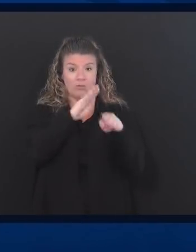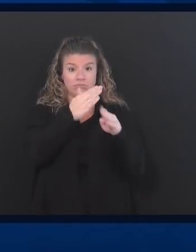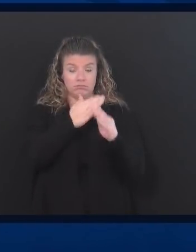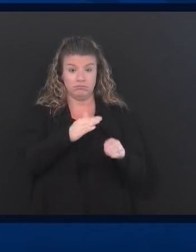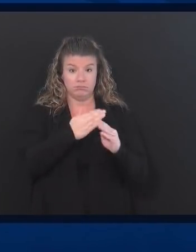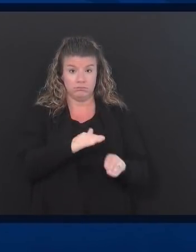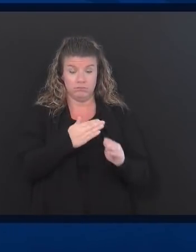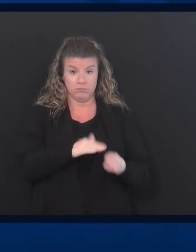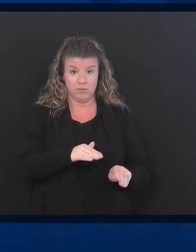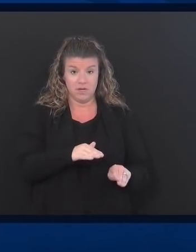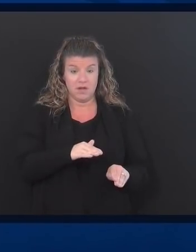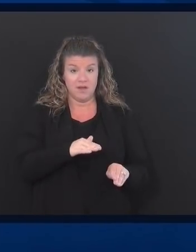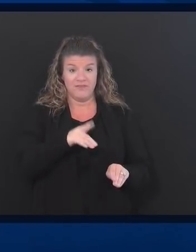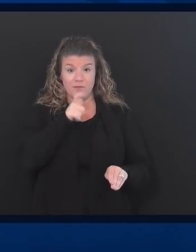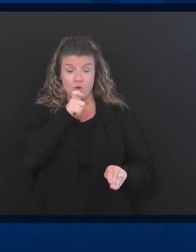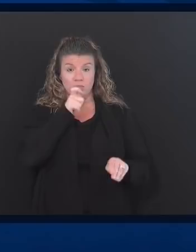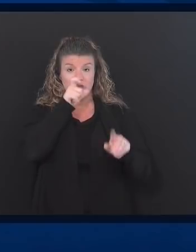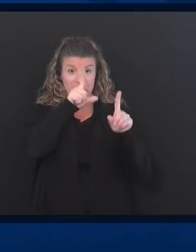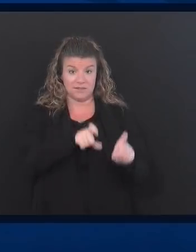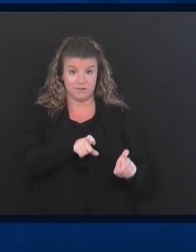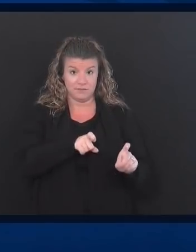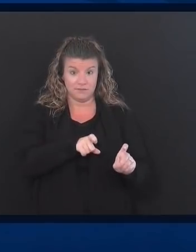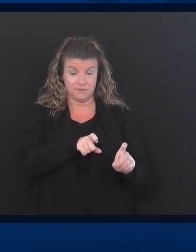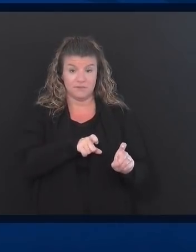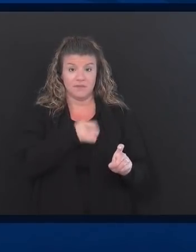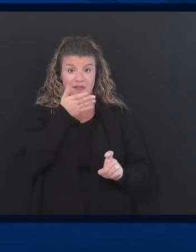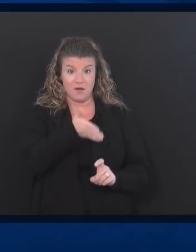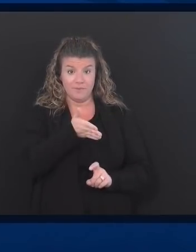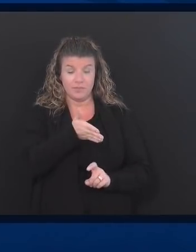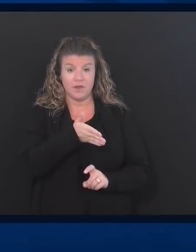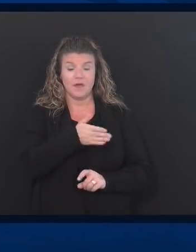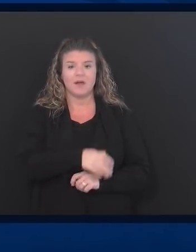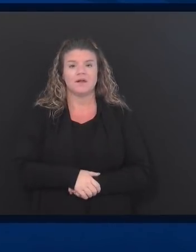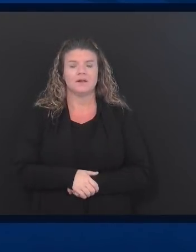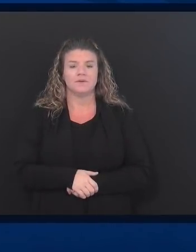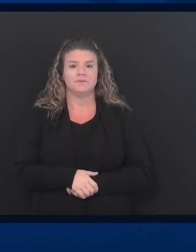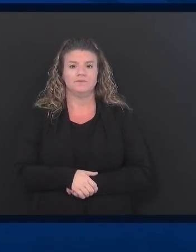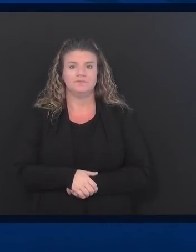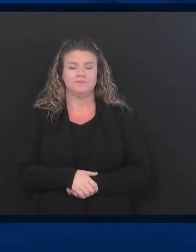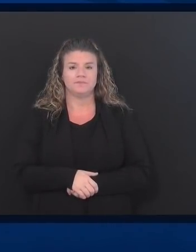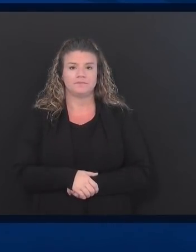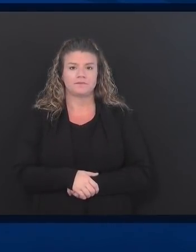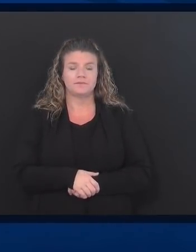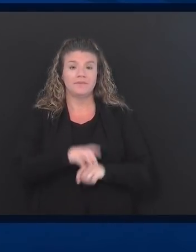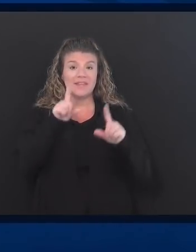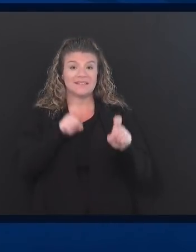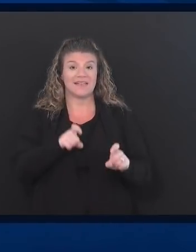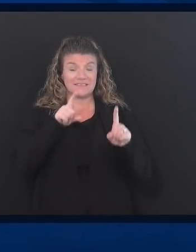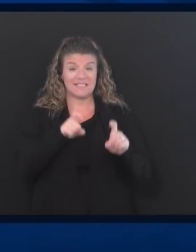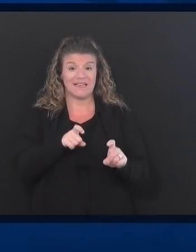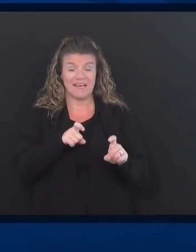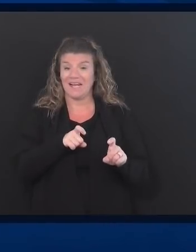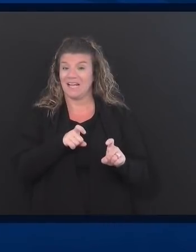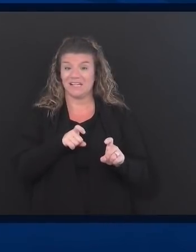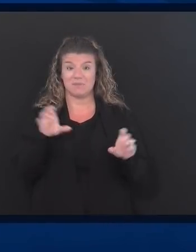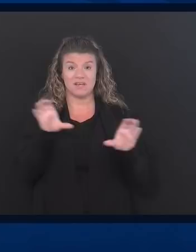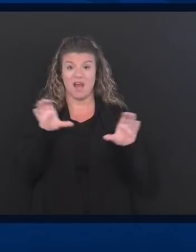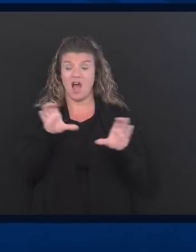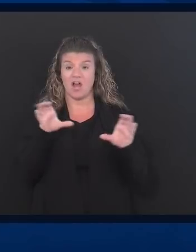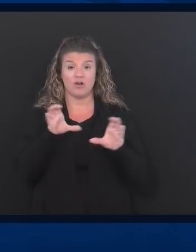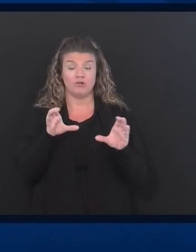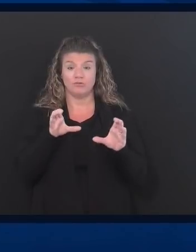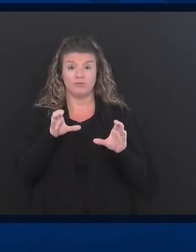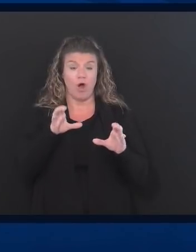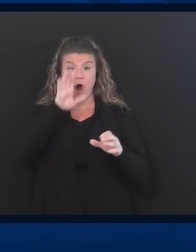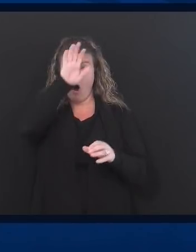of individuals tested, those test results. So what you see essentially there is that testing is being done across the adult